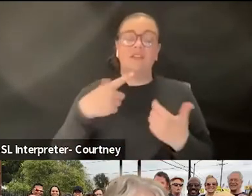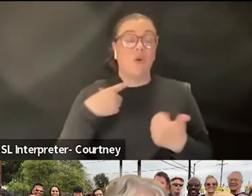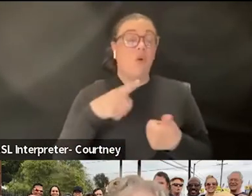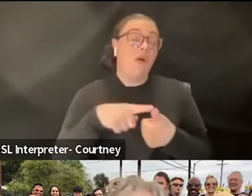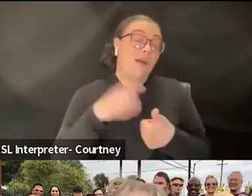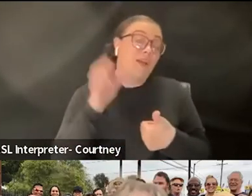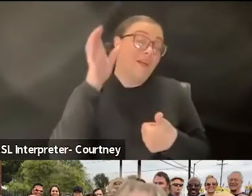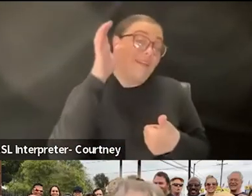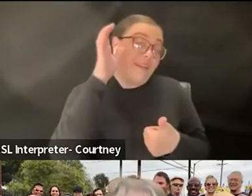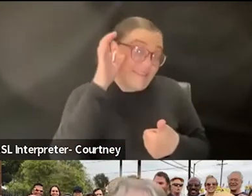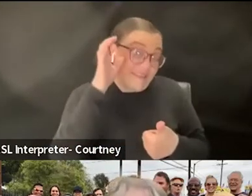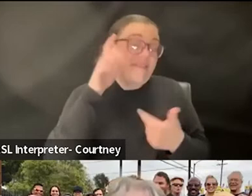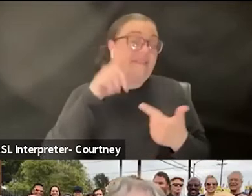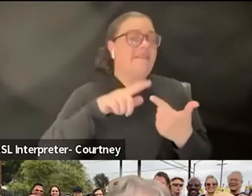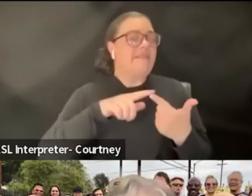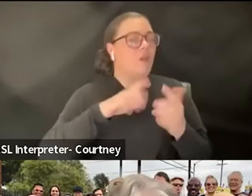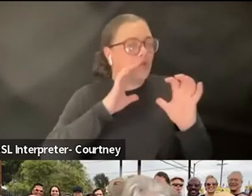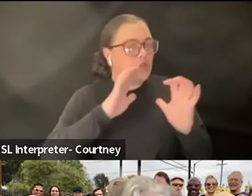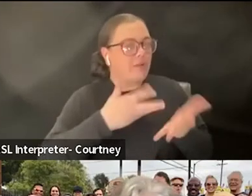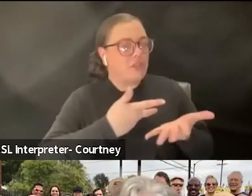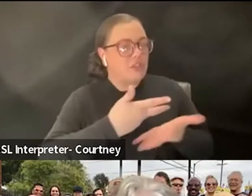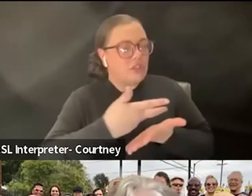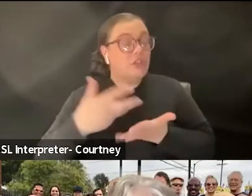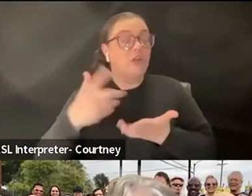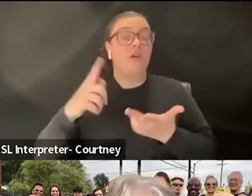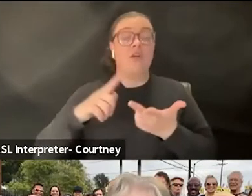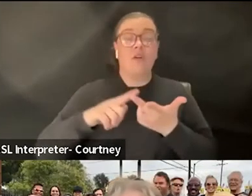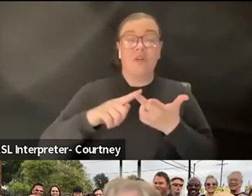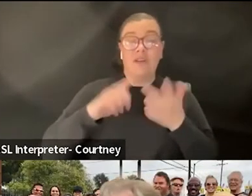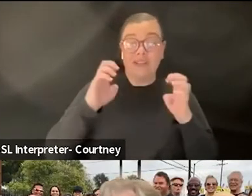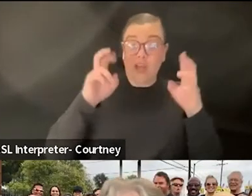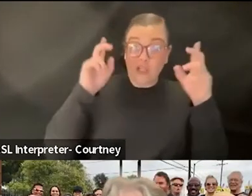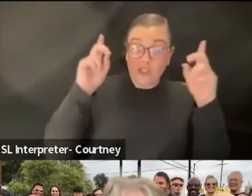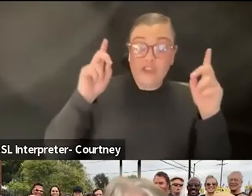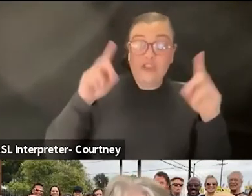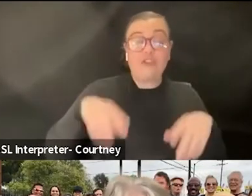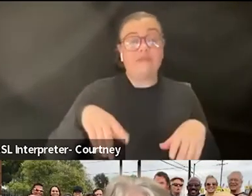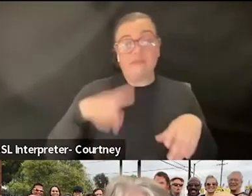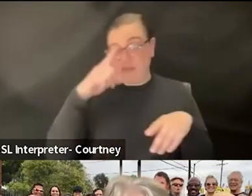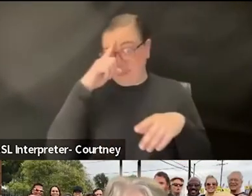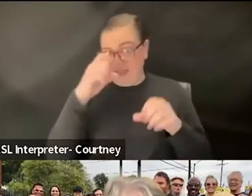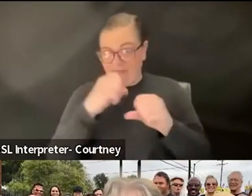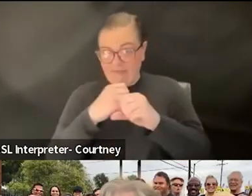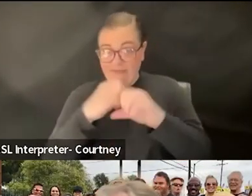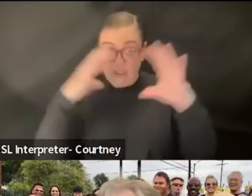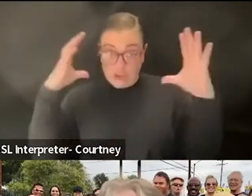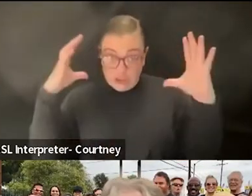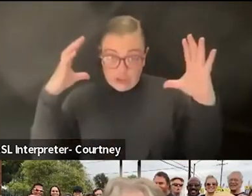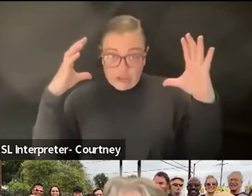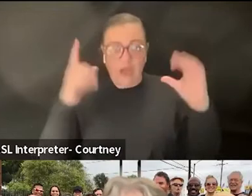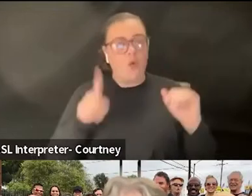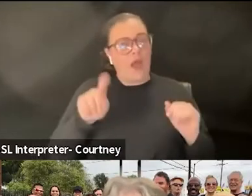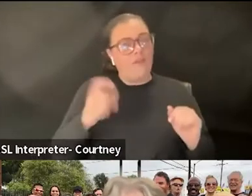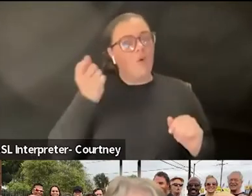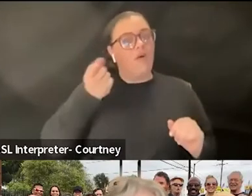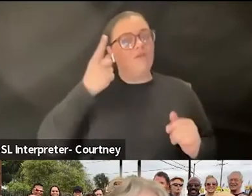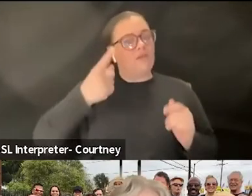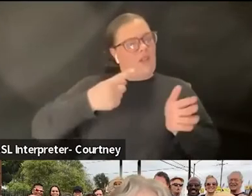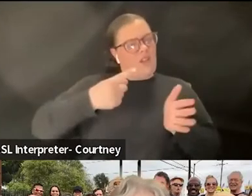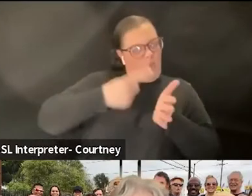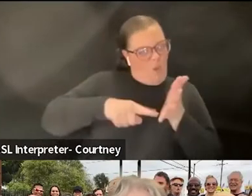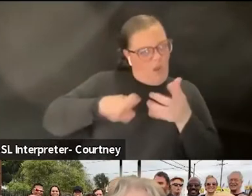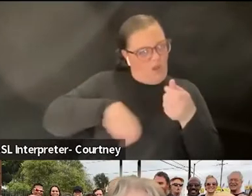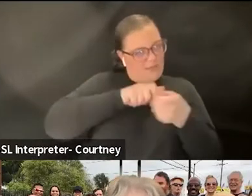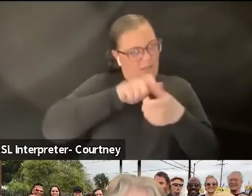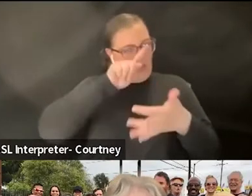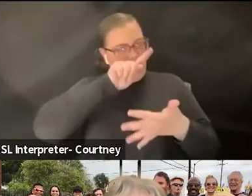conversations, education, and vision. You have to understand what you want and make a plan to achieve it. It has to be